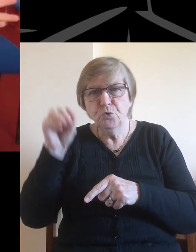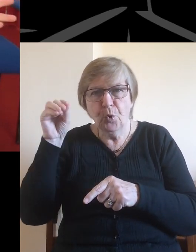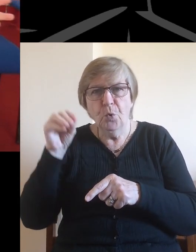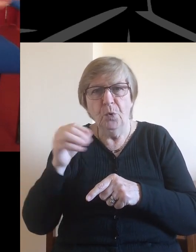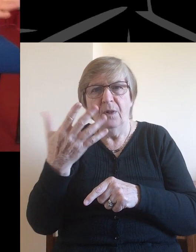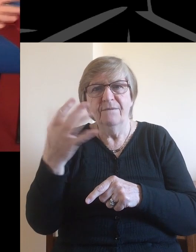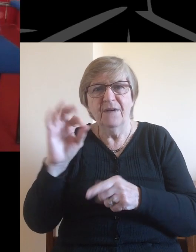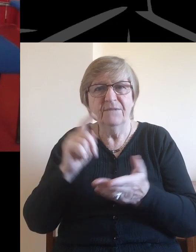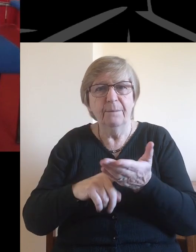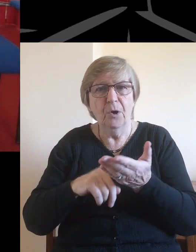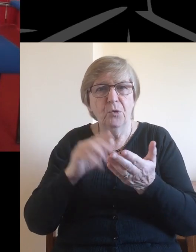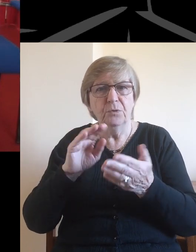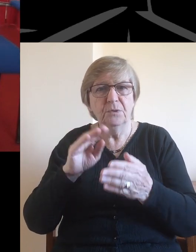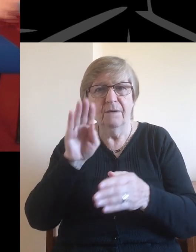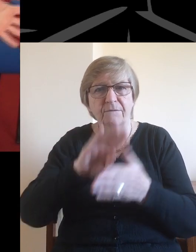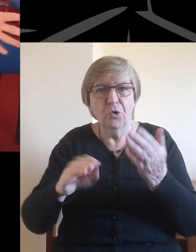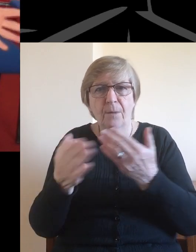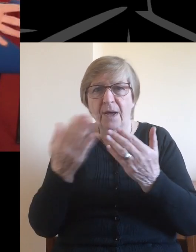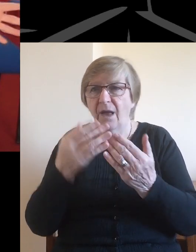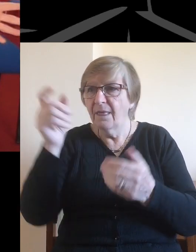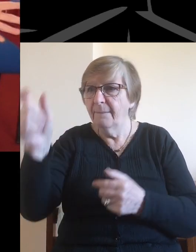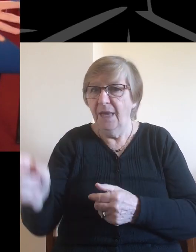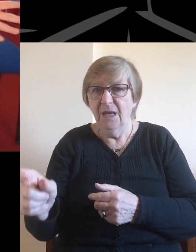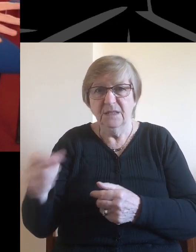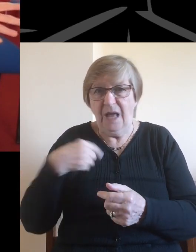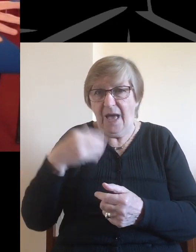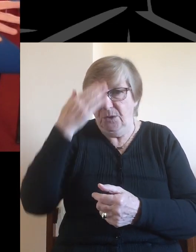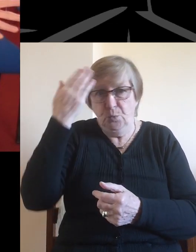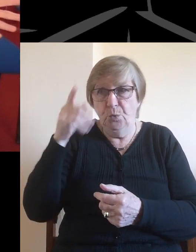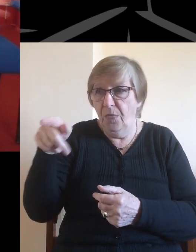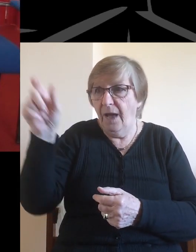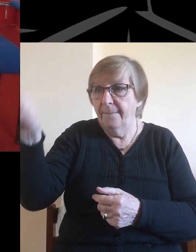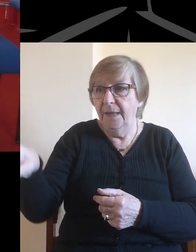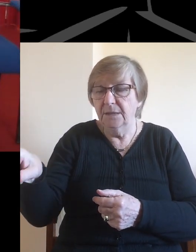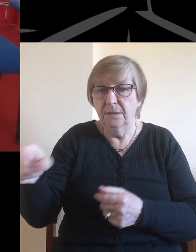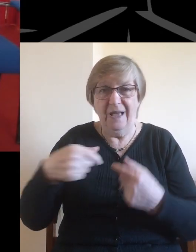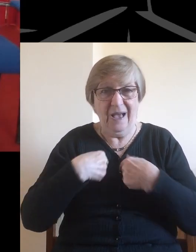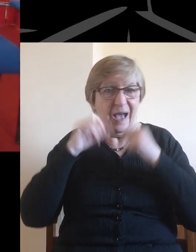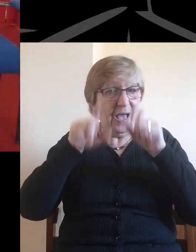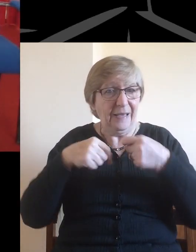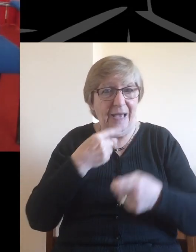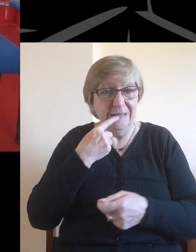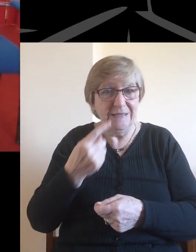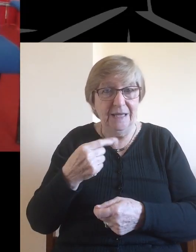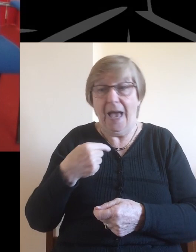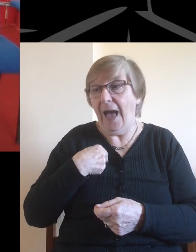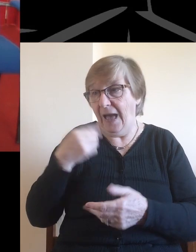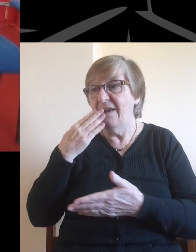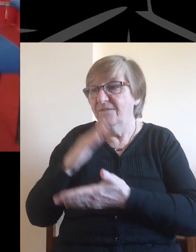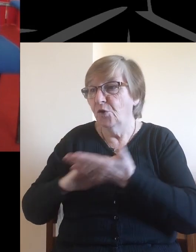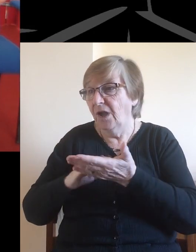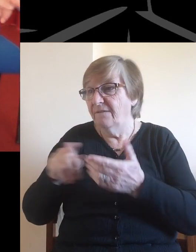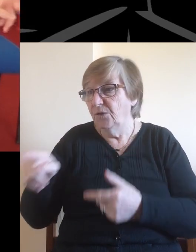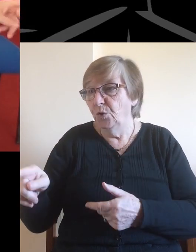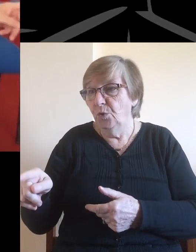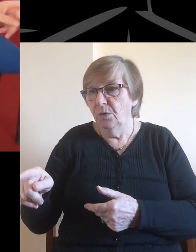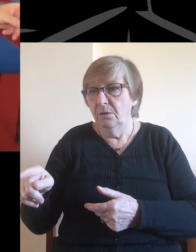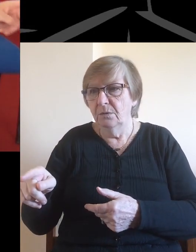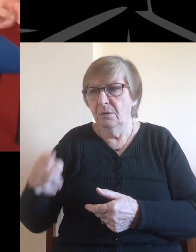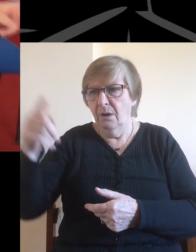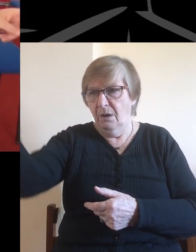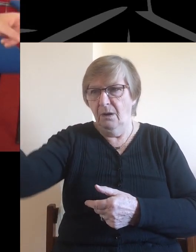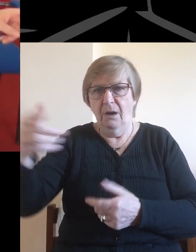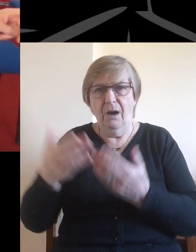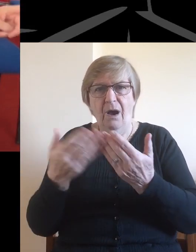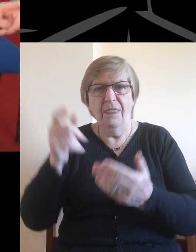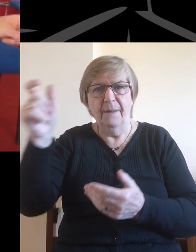from somebody else, somebody I'd never even met, how could I say to you, well, I forgive you? They're over there thinking,